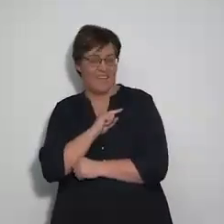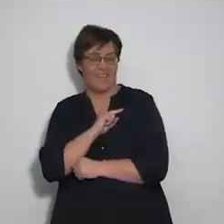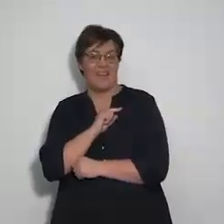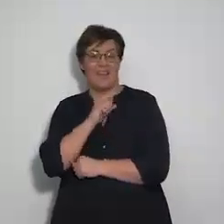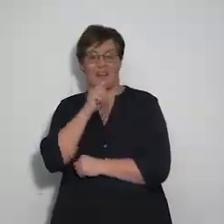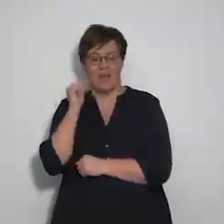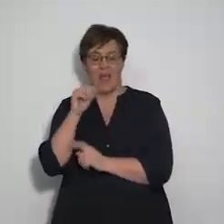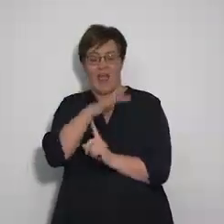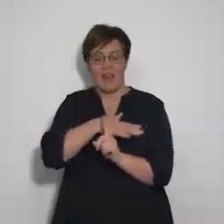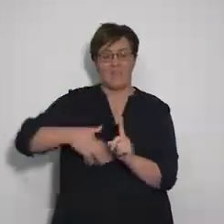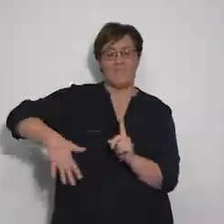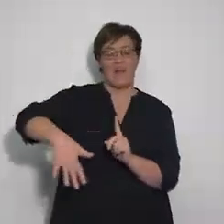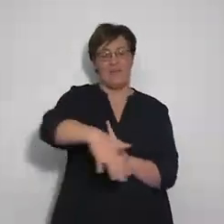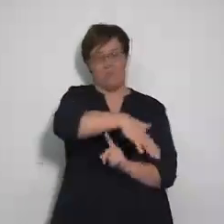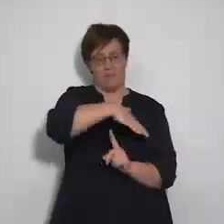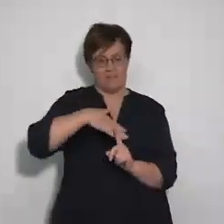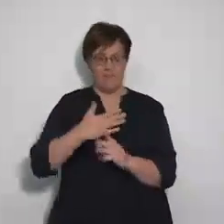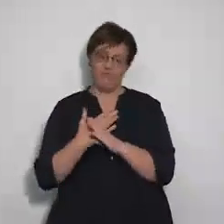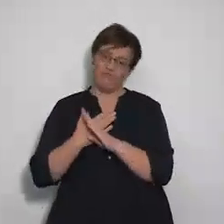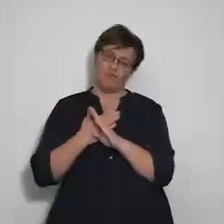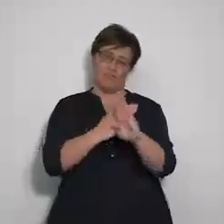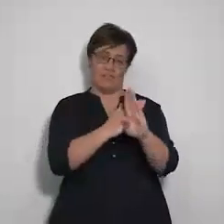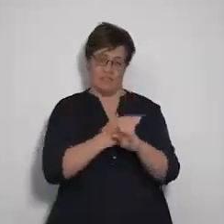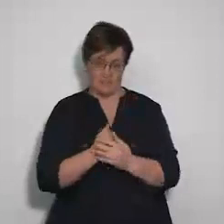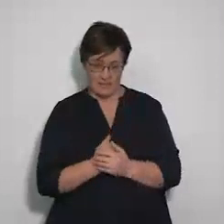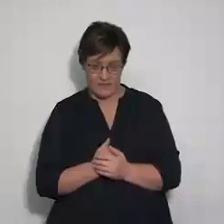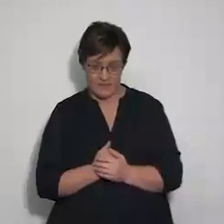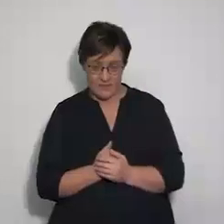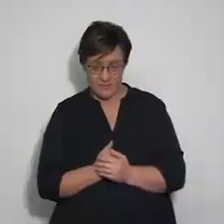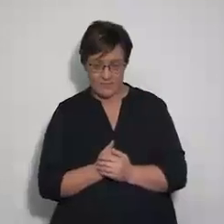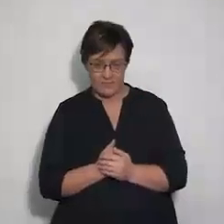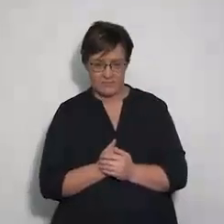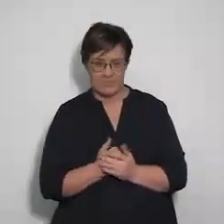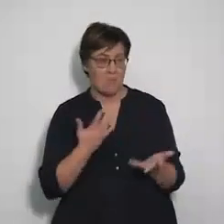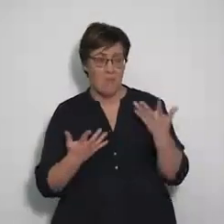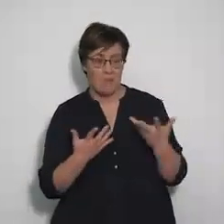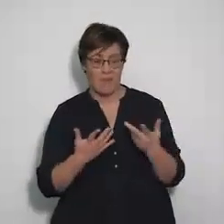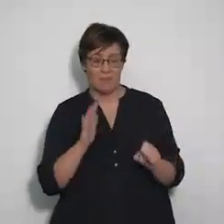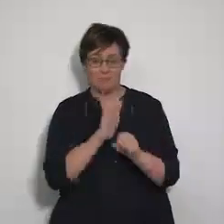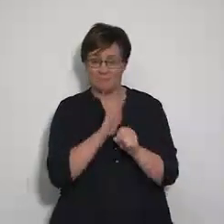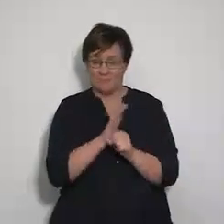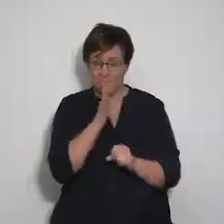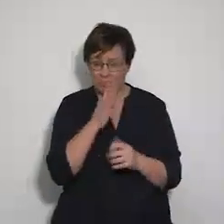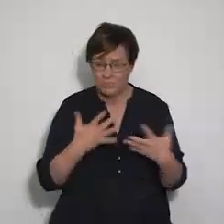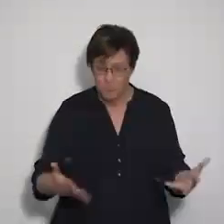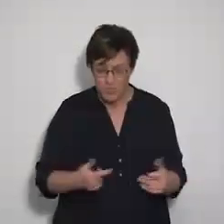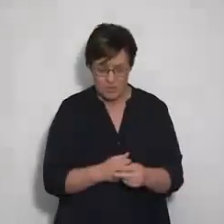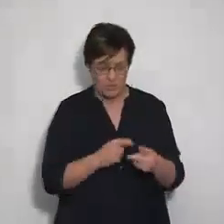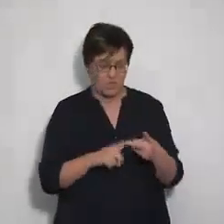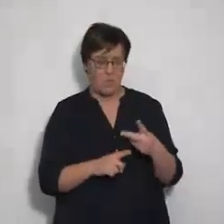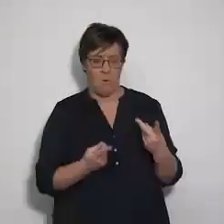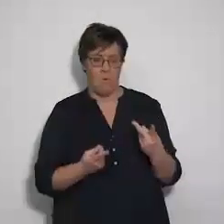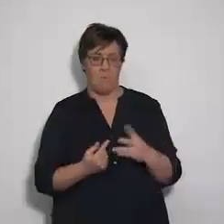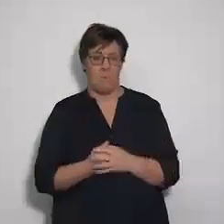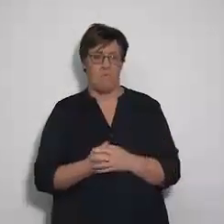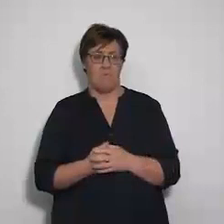something called environmental resistance. So it could be overcrowding, it